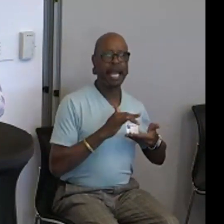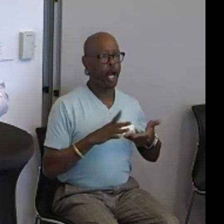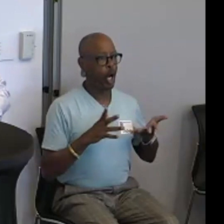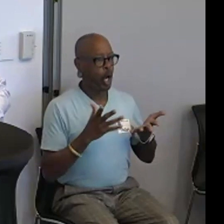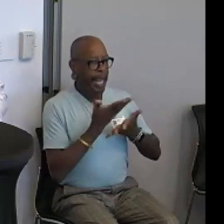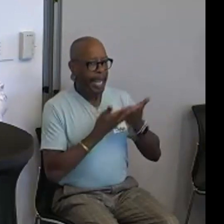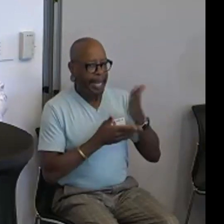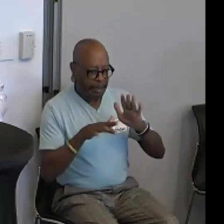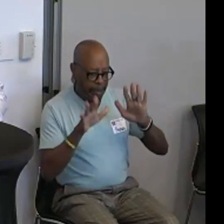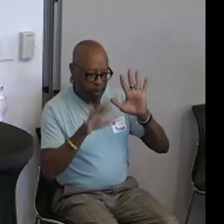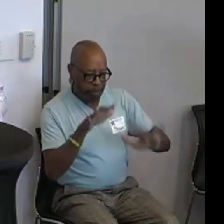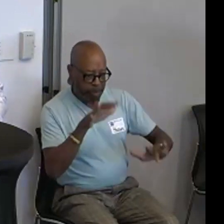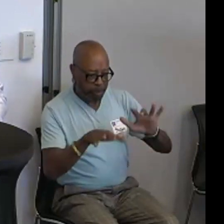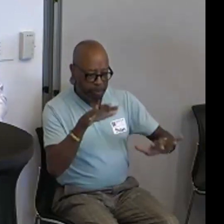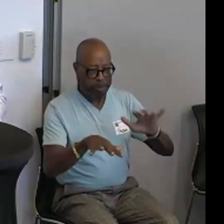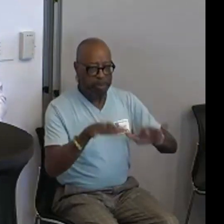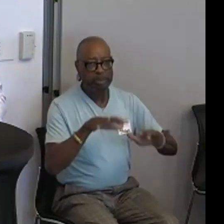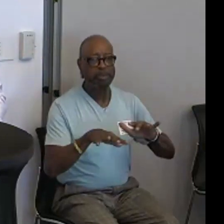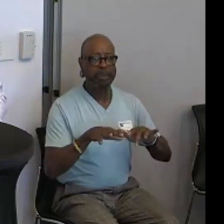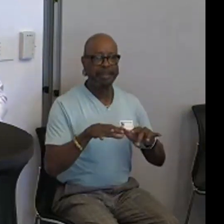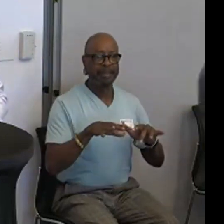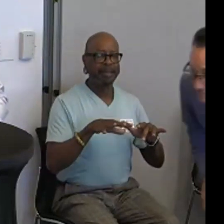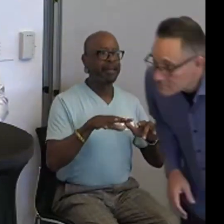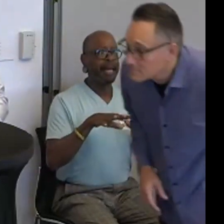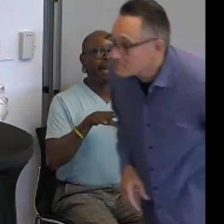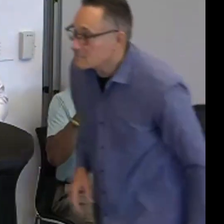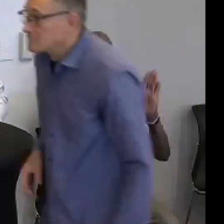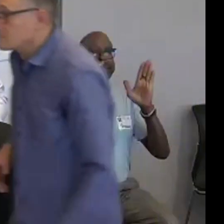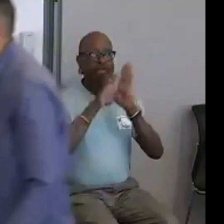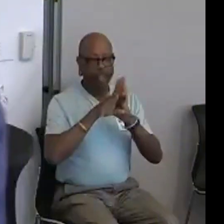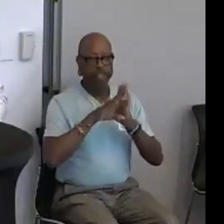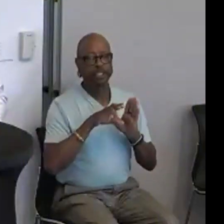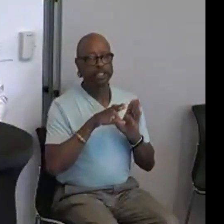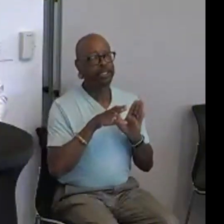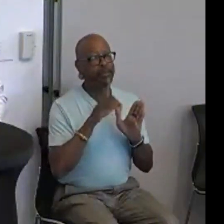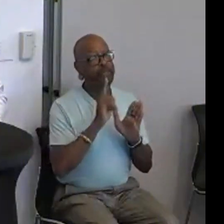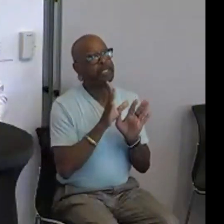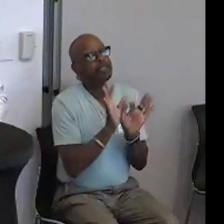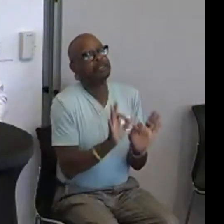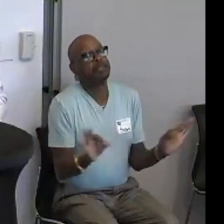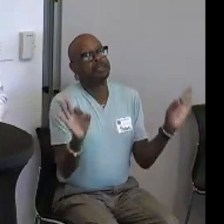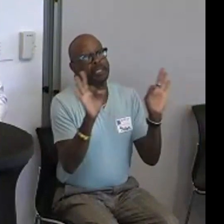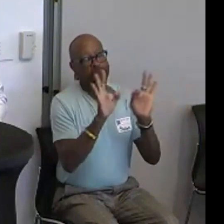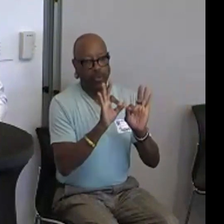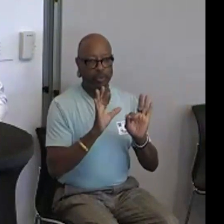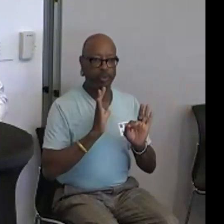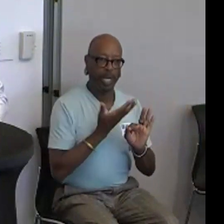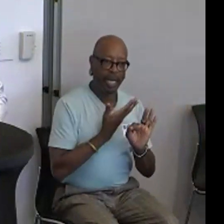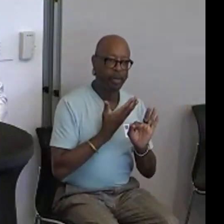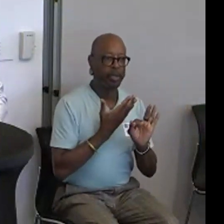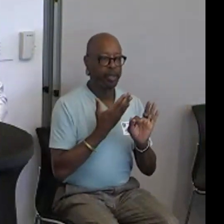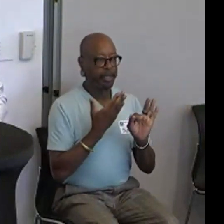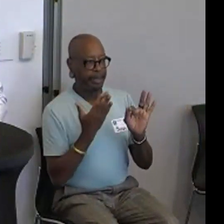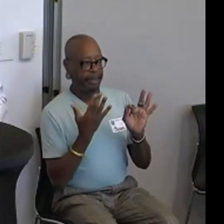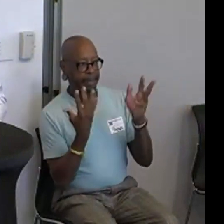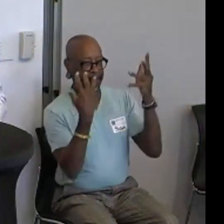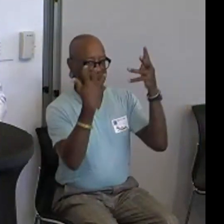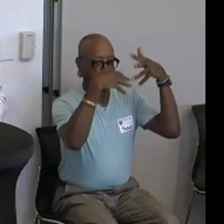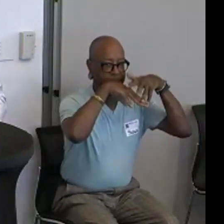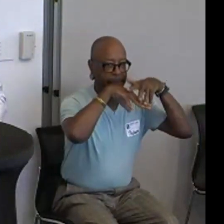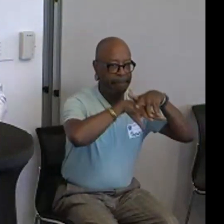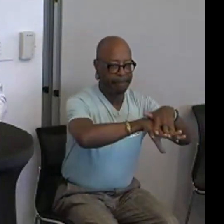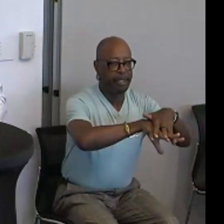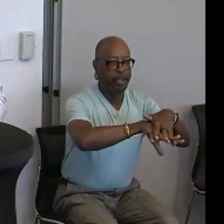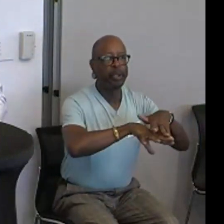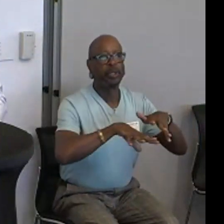on diagrams and images is essential to our integration into society.